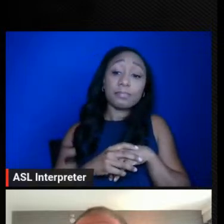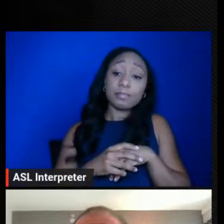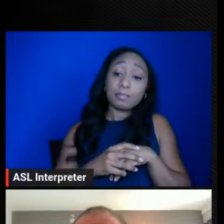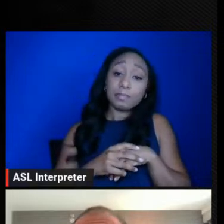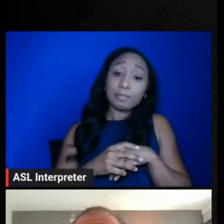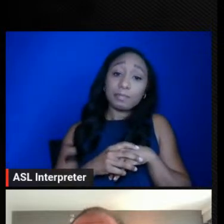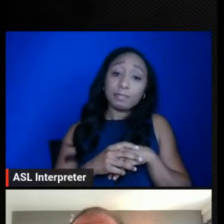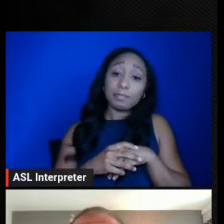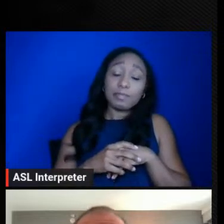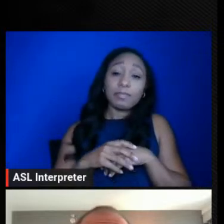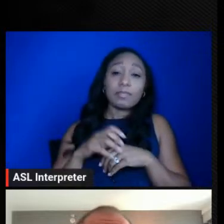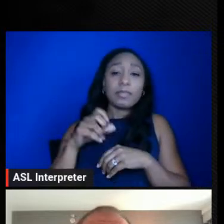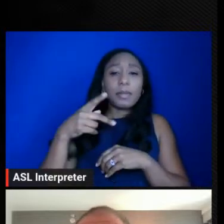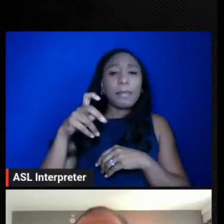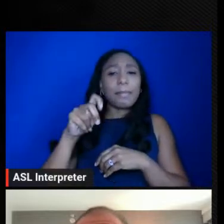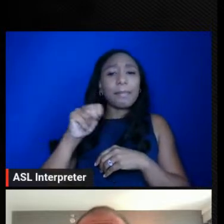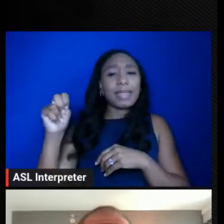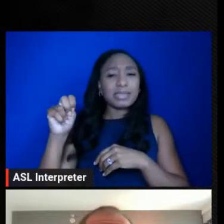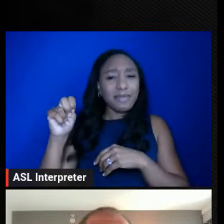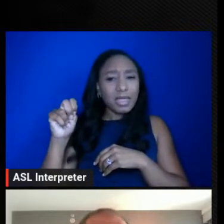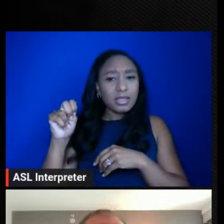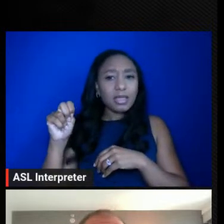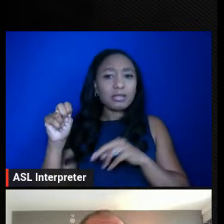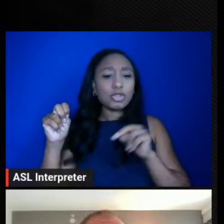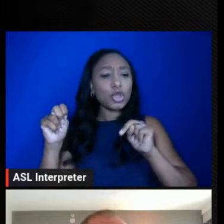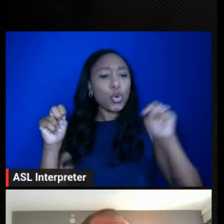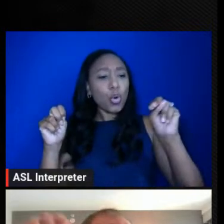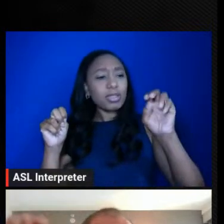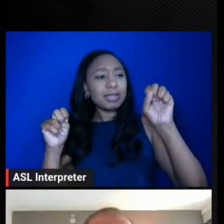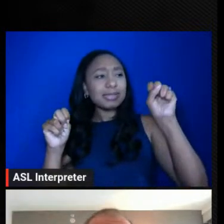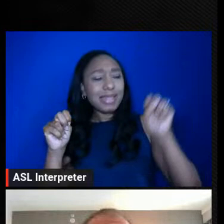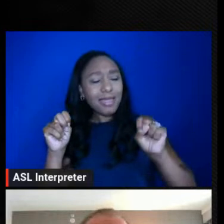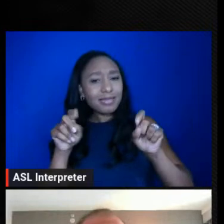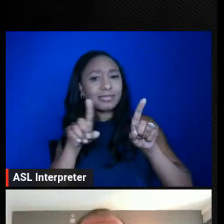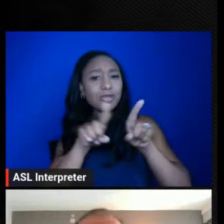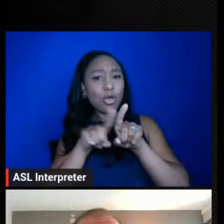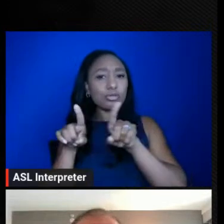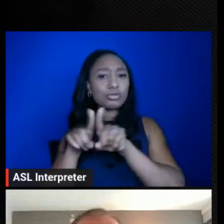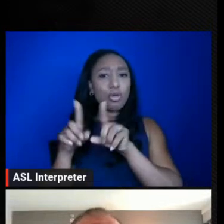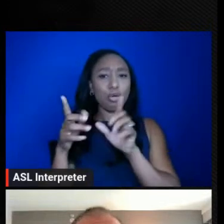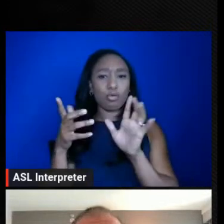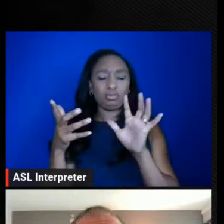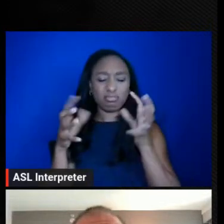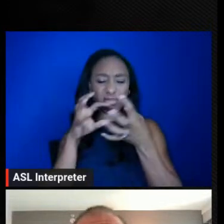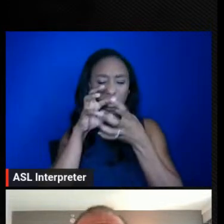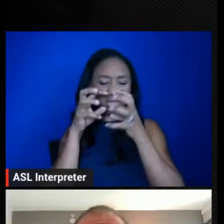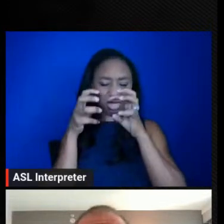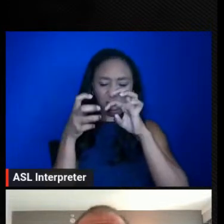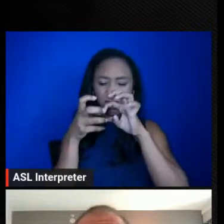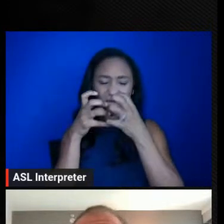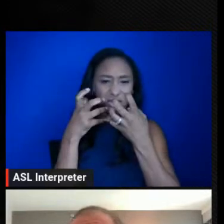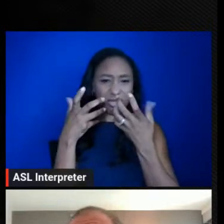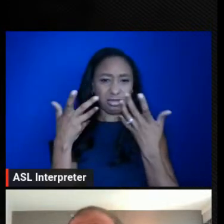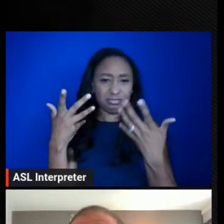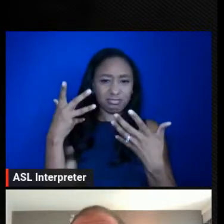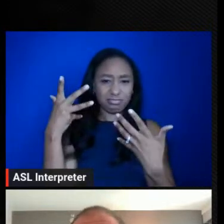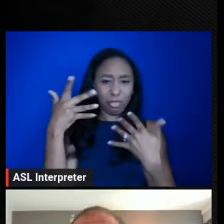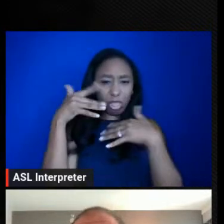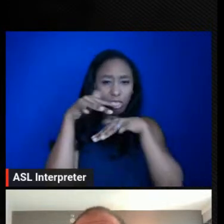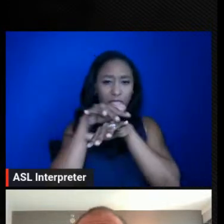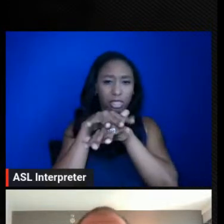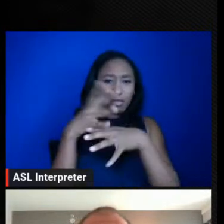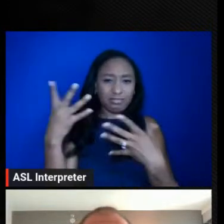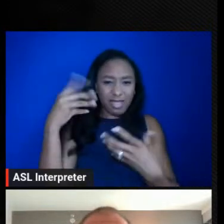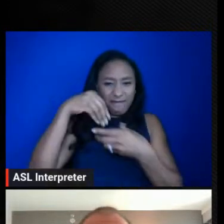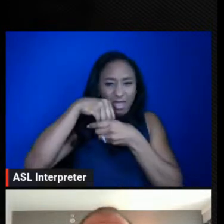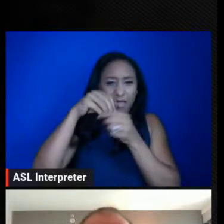As Pennsylvania and other northern states had slowly disentangled themselves from race slavery,